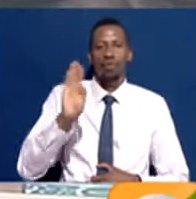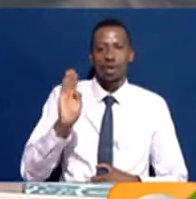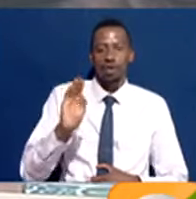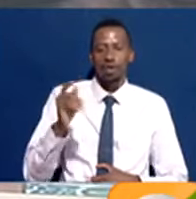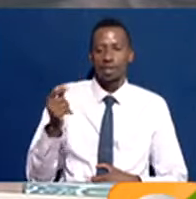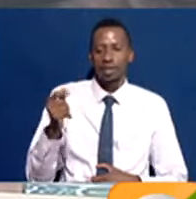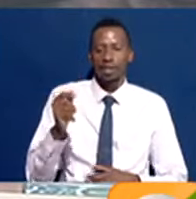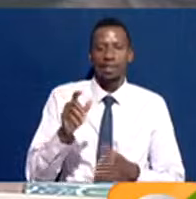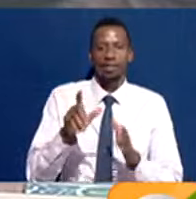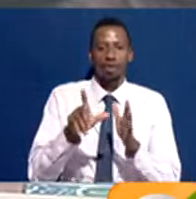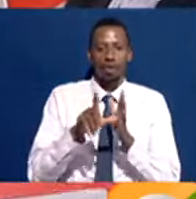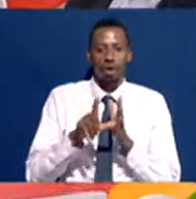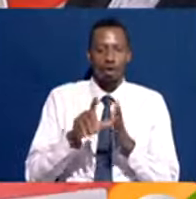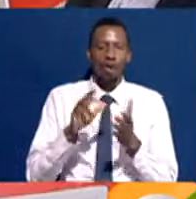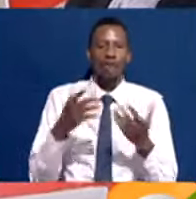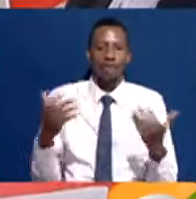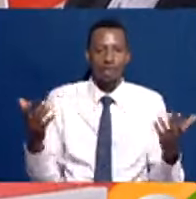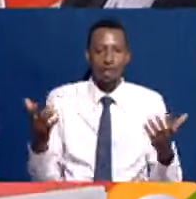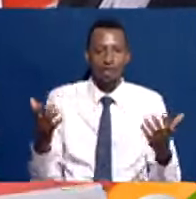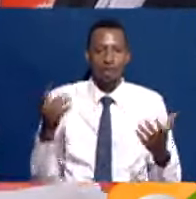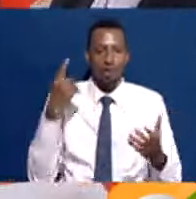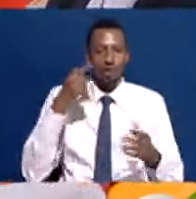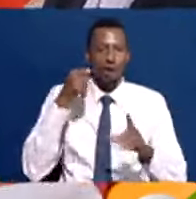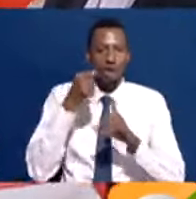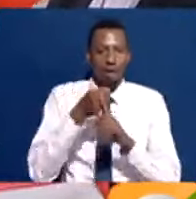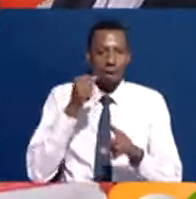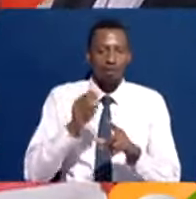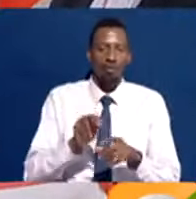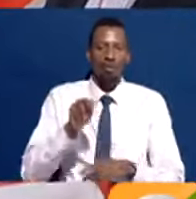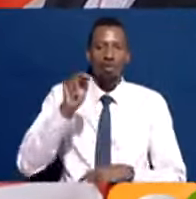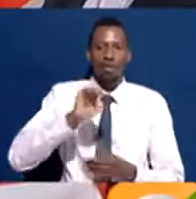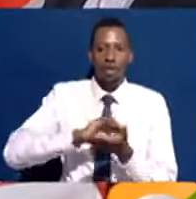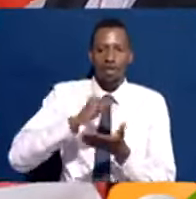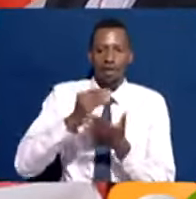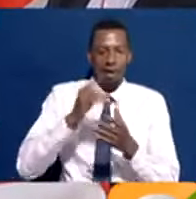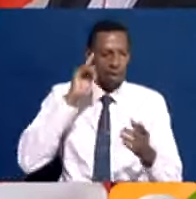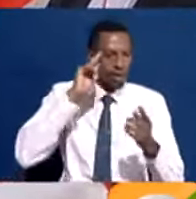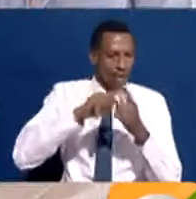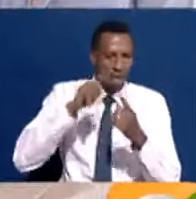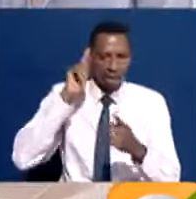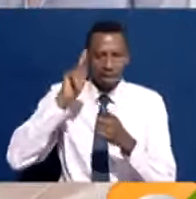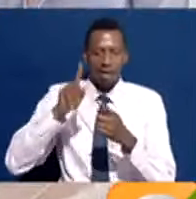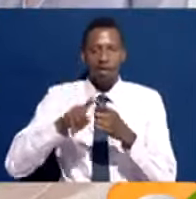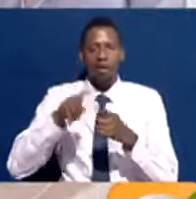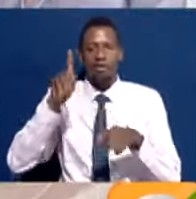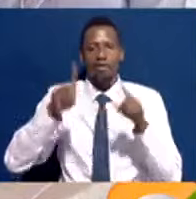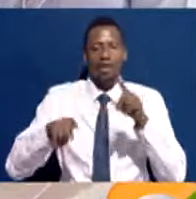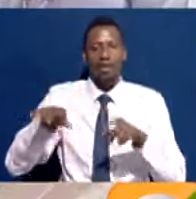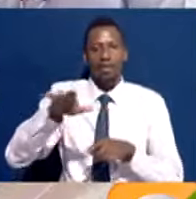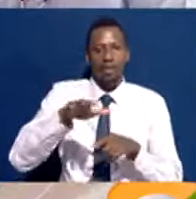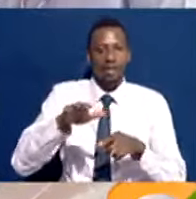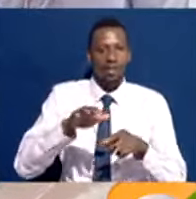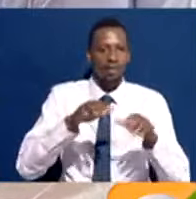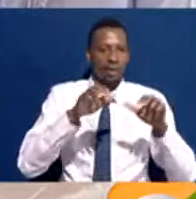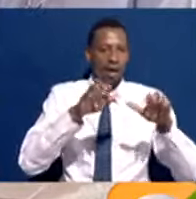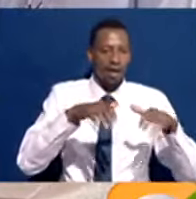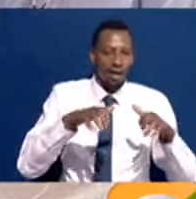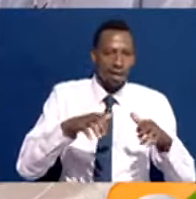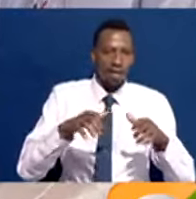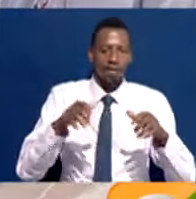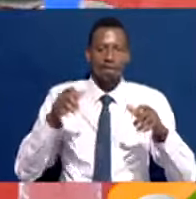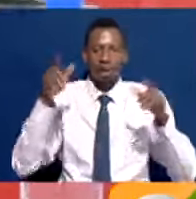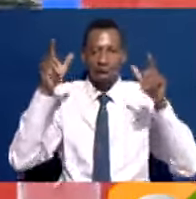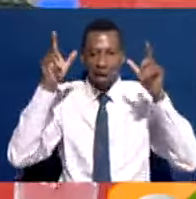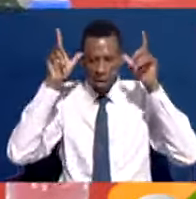facility. This will be done through the Impact for Northern Kenya Fund, targeting various sectors such as agriculture, livestock, energy, climate and